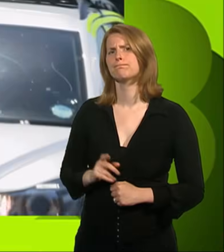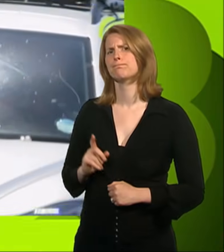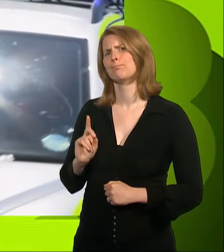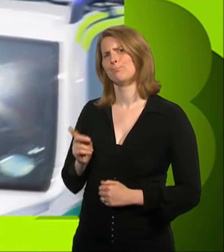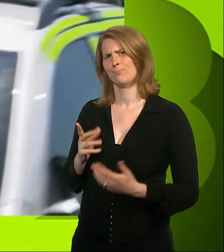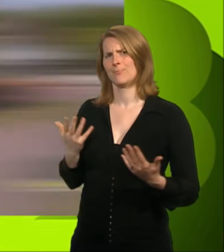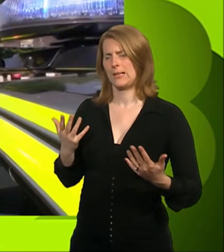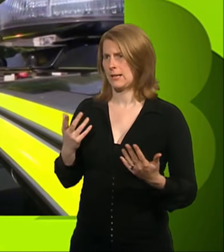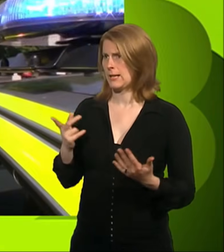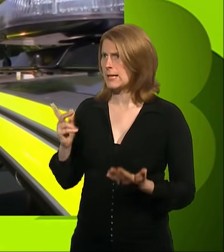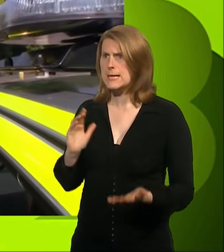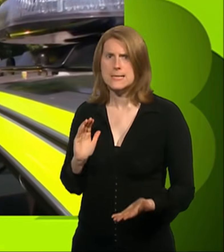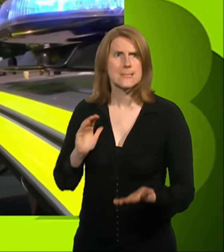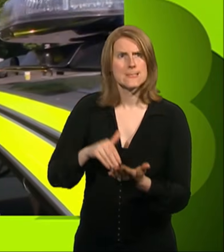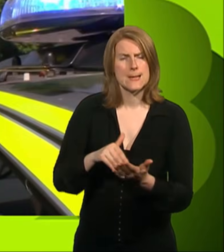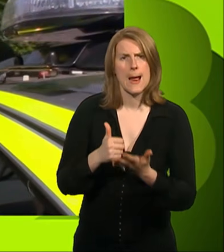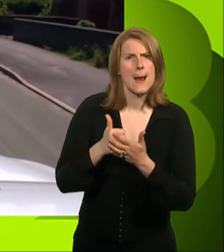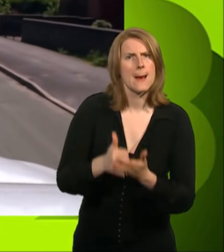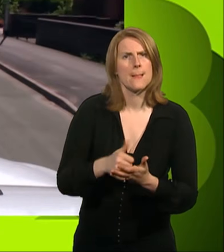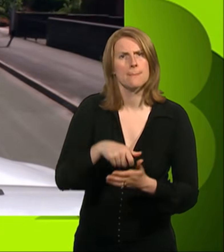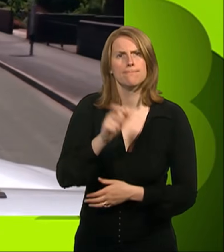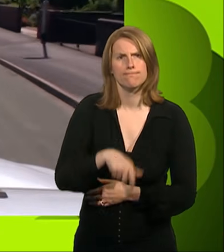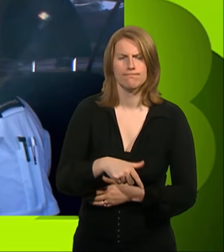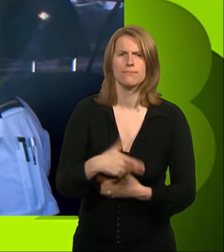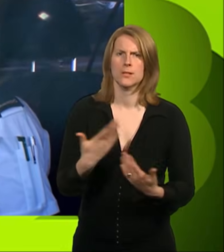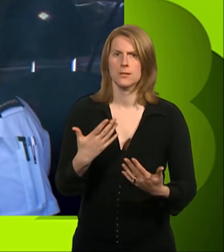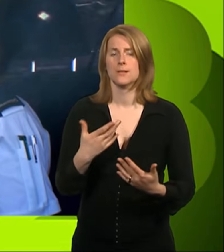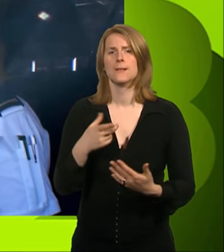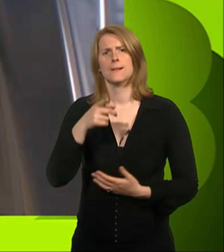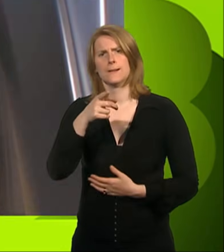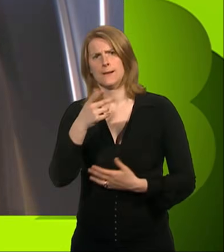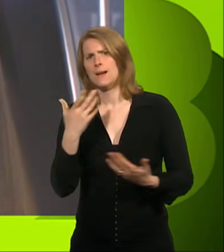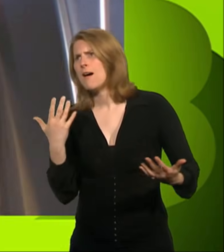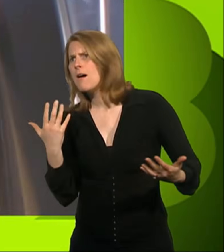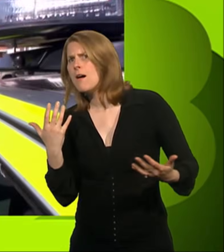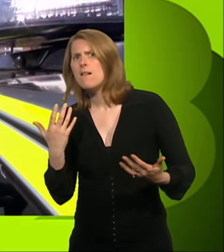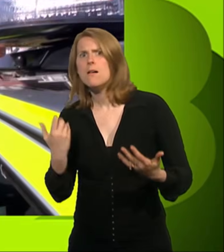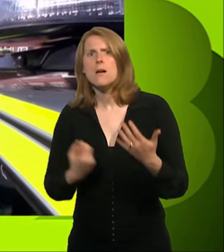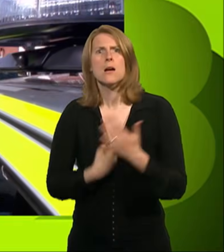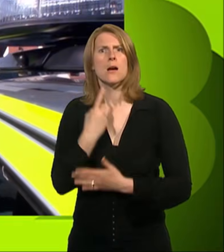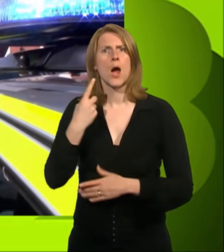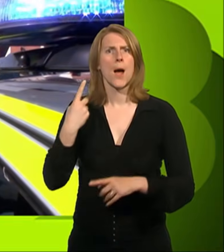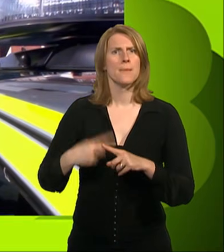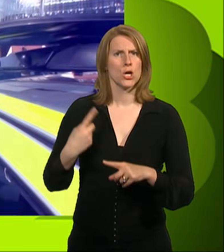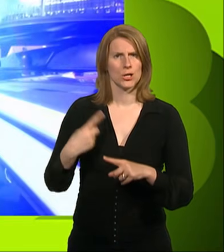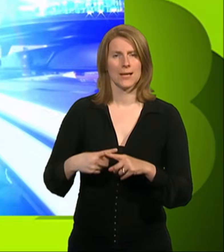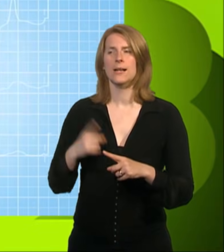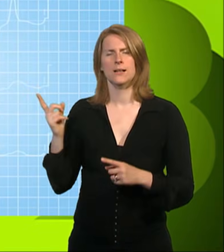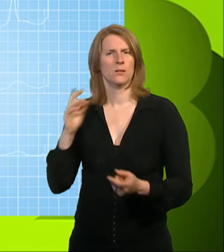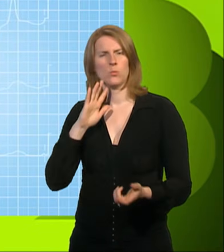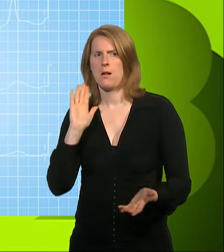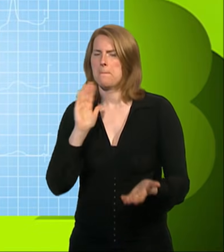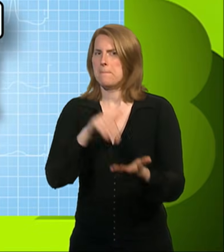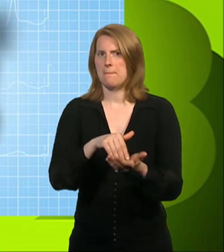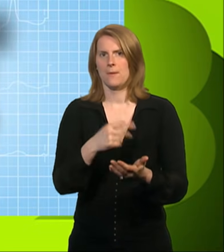on standby, it means that if you have an emergency, medical care can be with you in minutes.